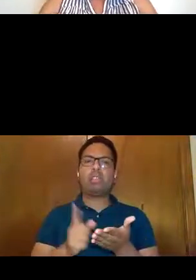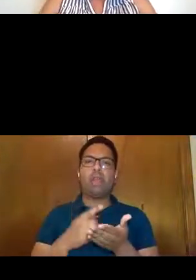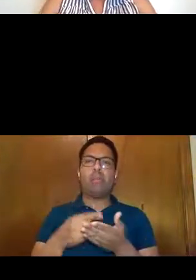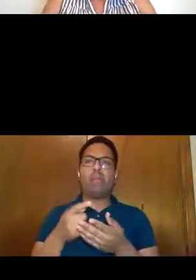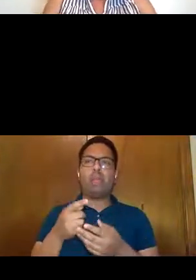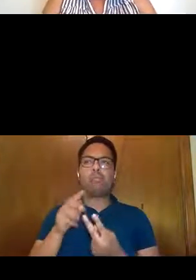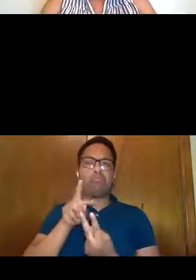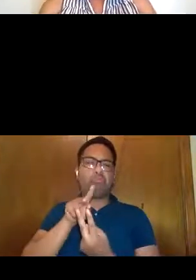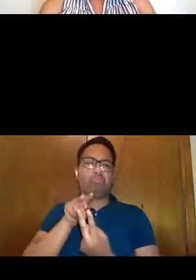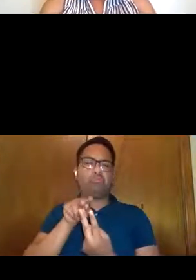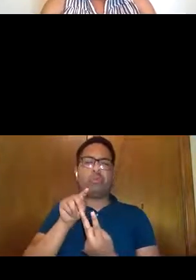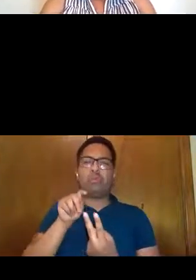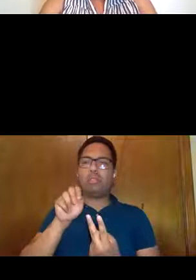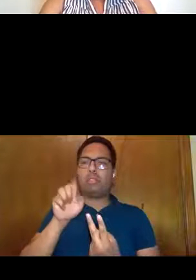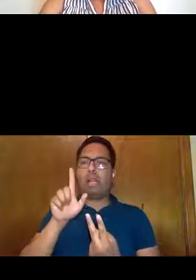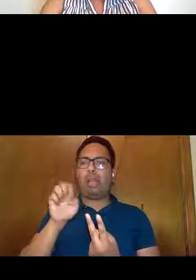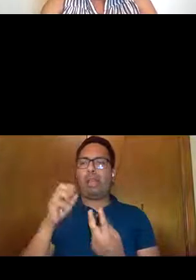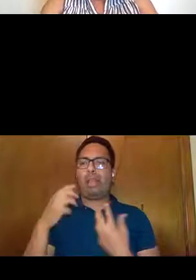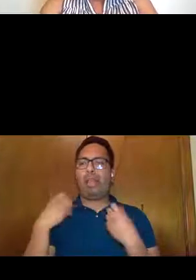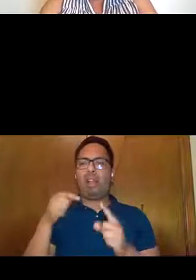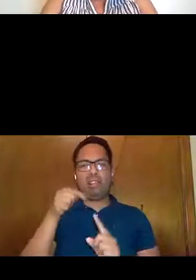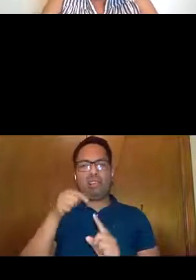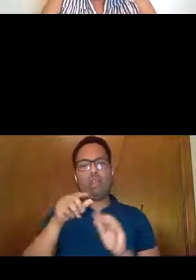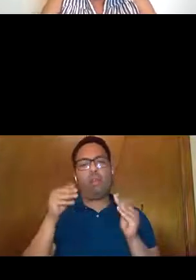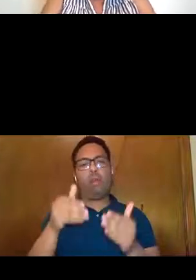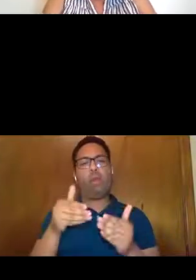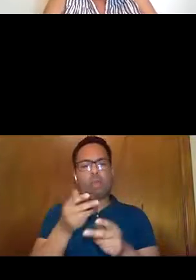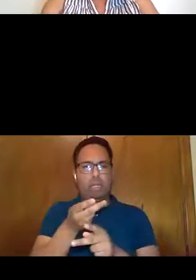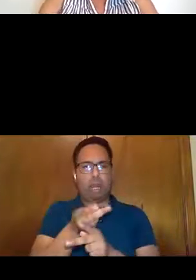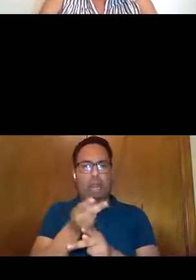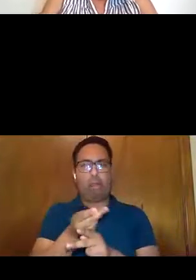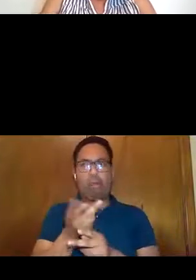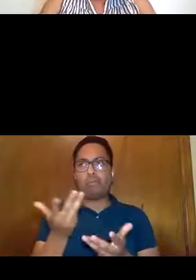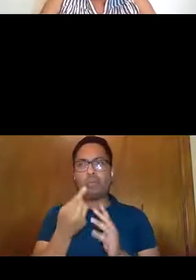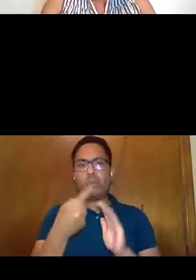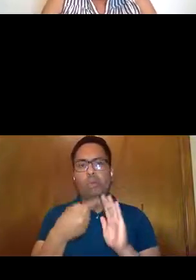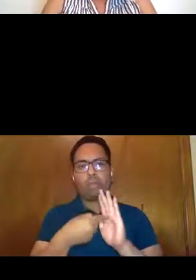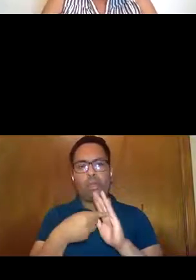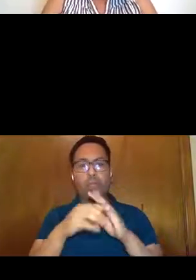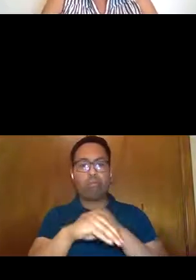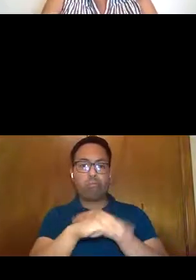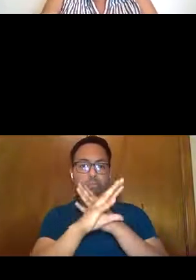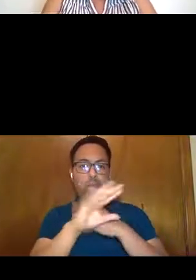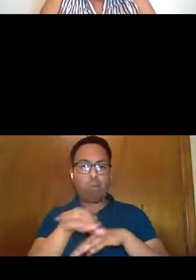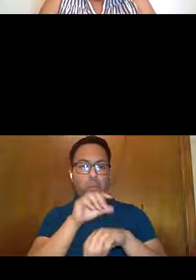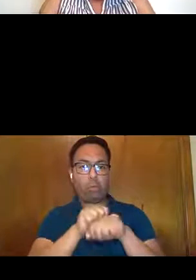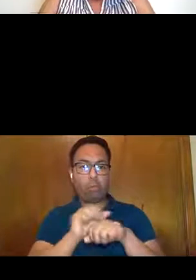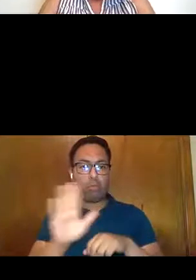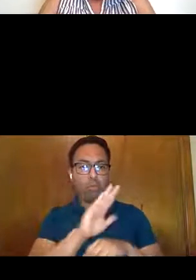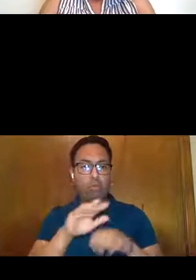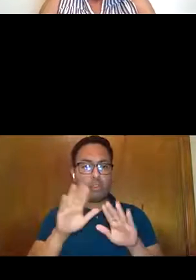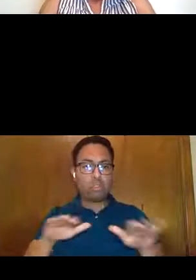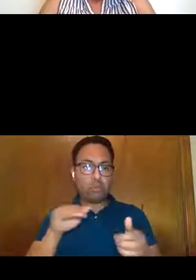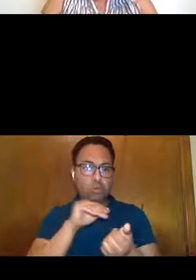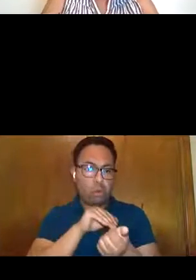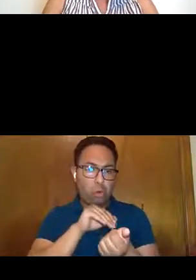the clinical aspect of care, such as a video appointment with your child's pediatrician or a virtual